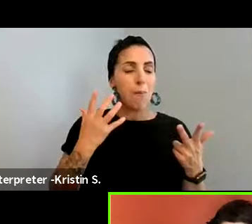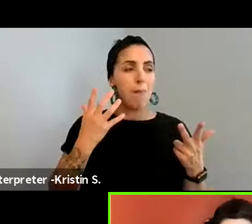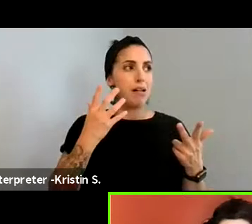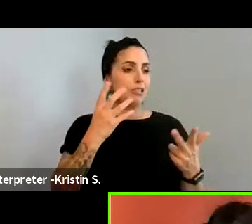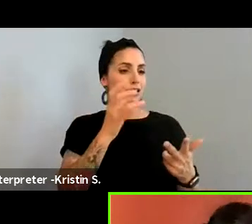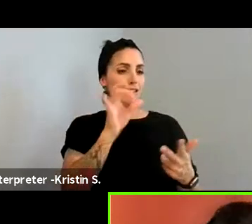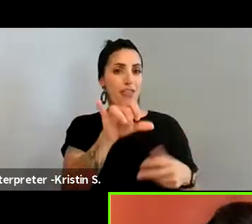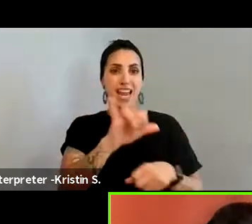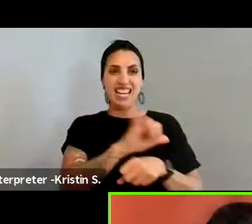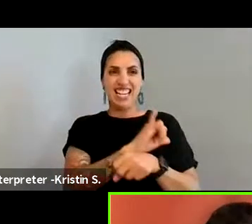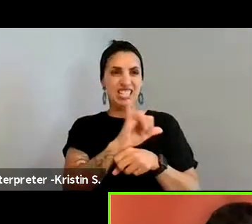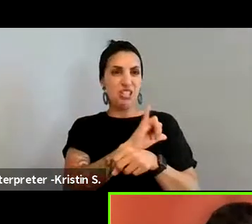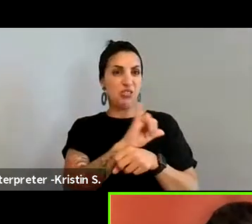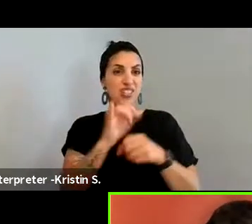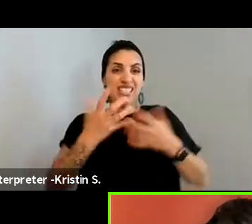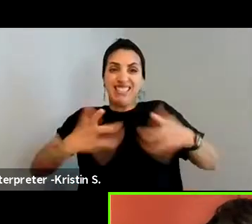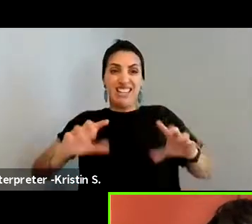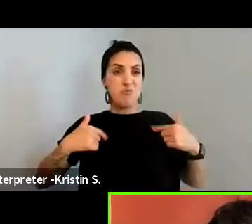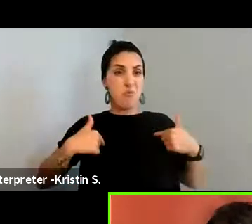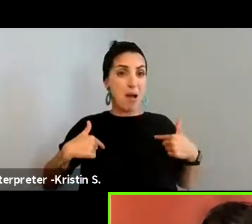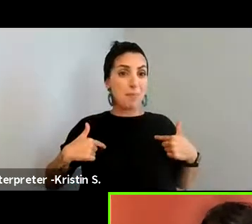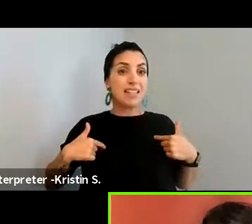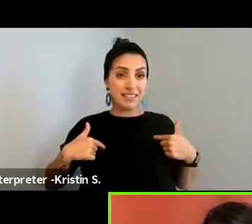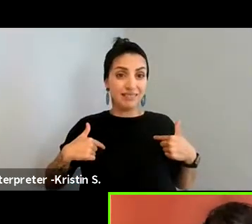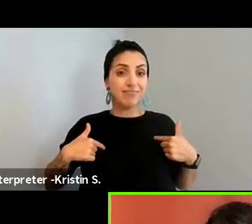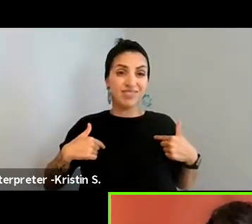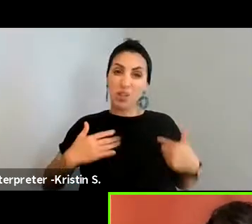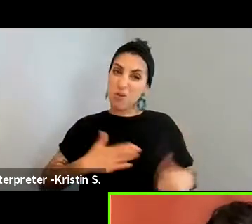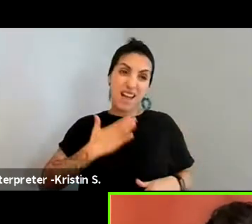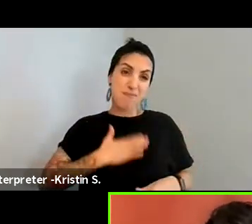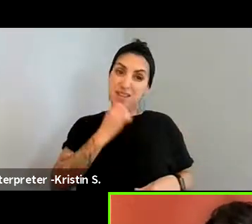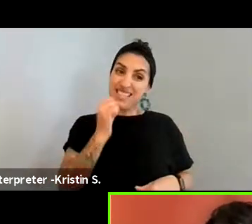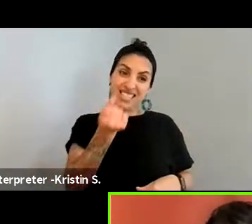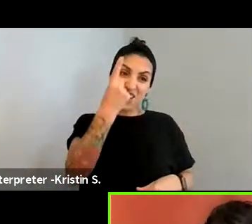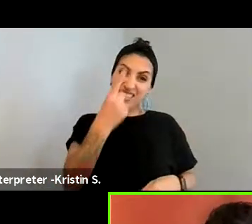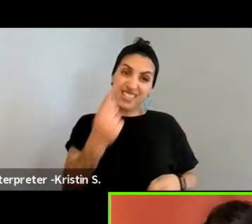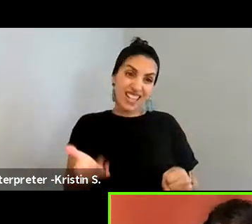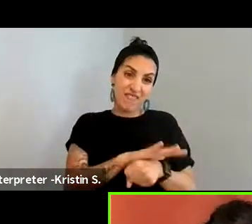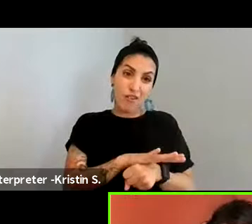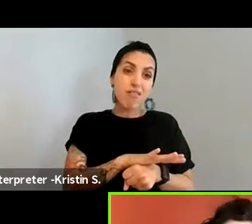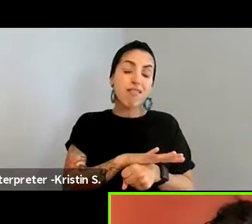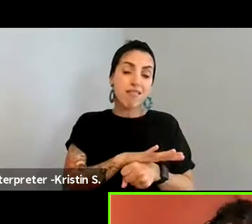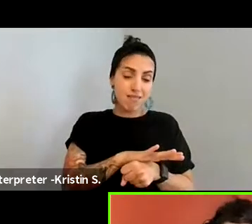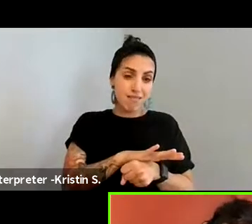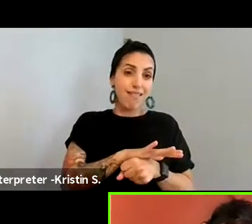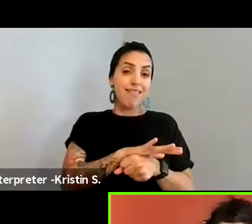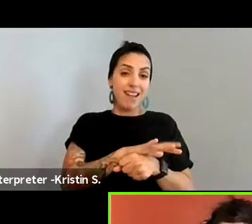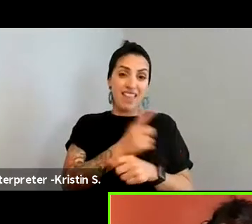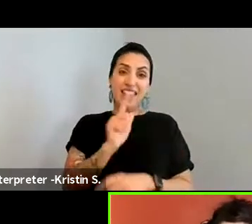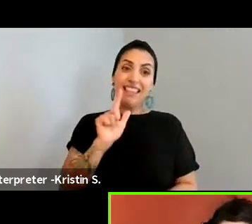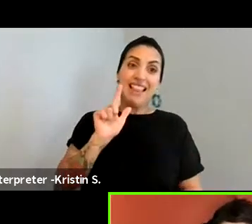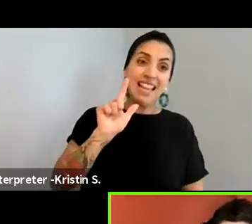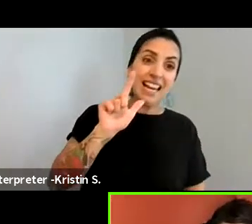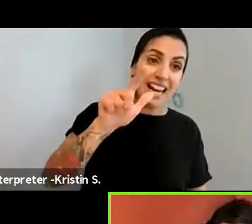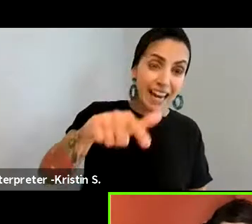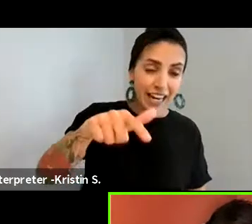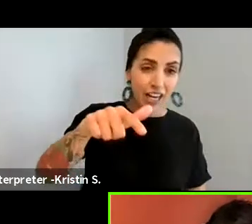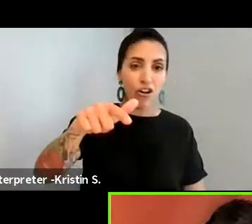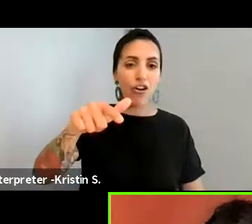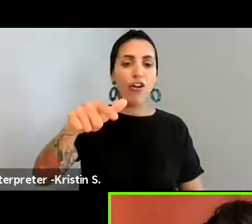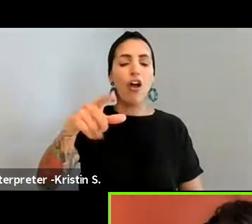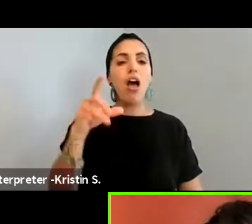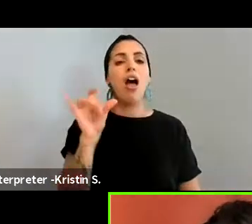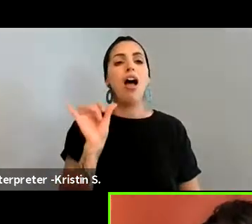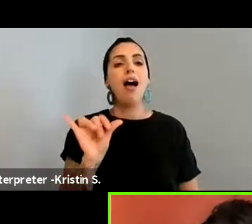industry didn't want me there, right? I didn't really understand that until I already considered myself